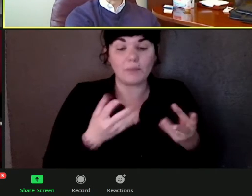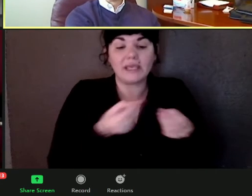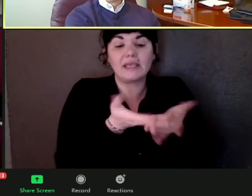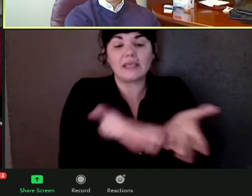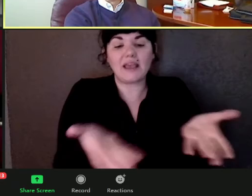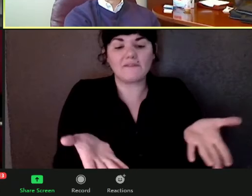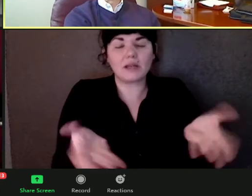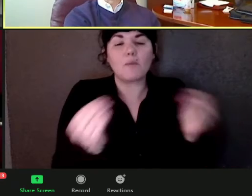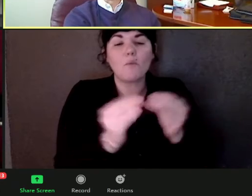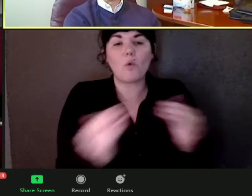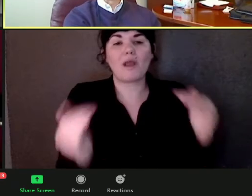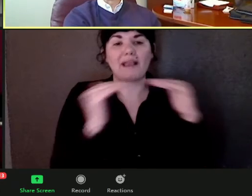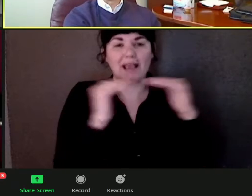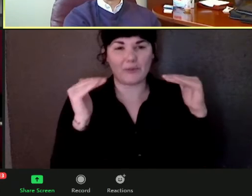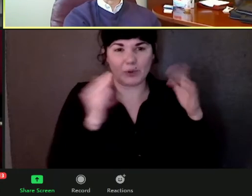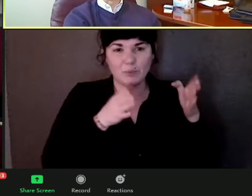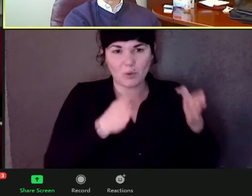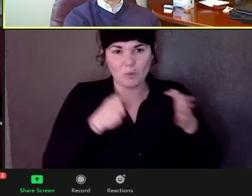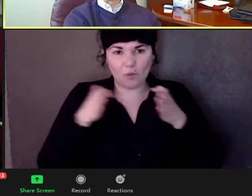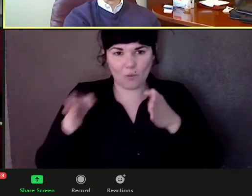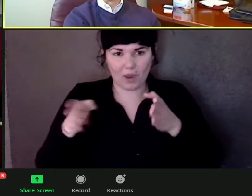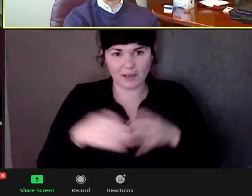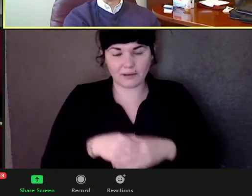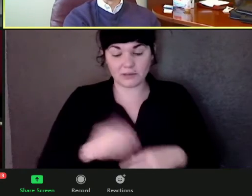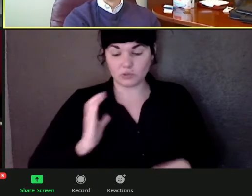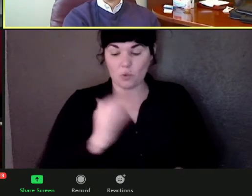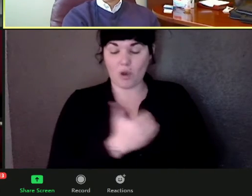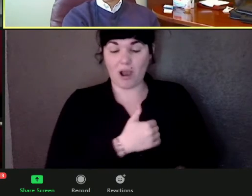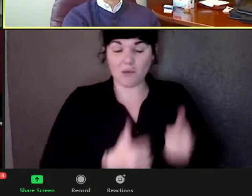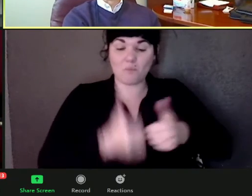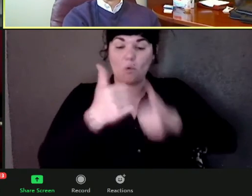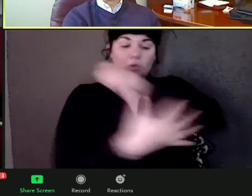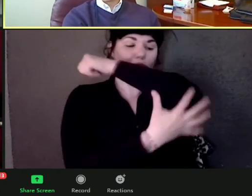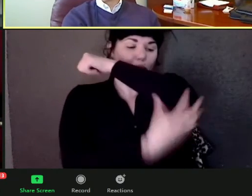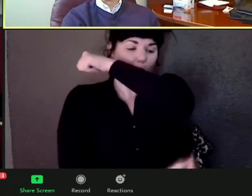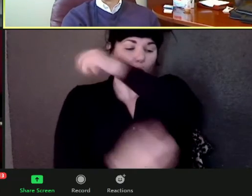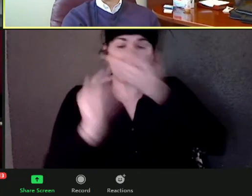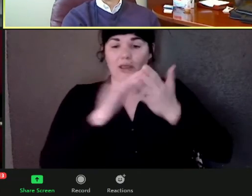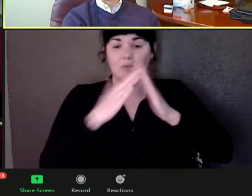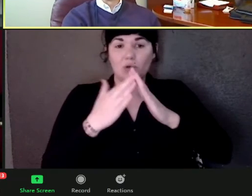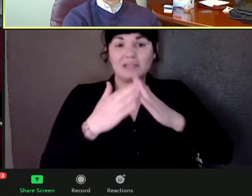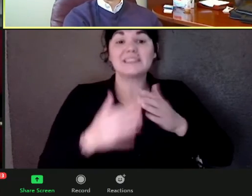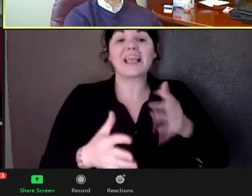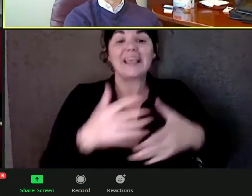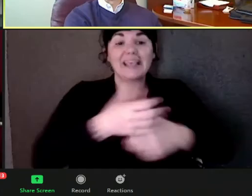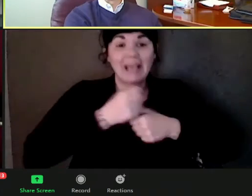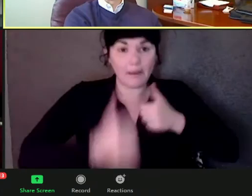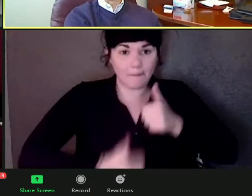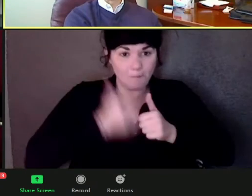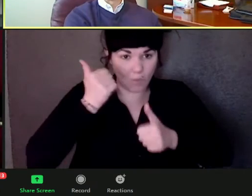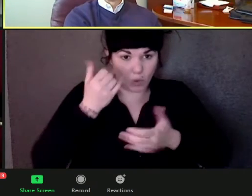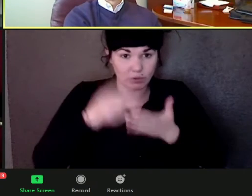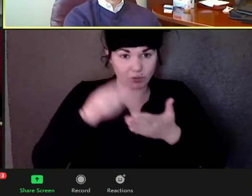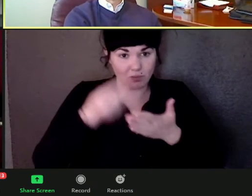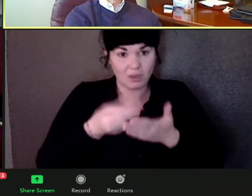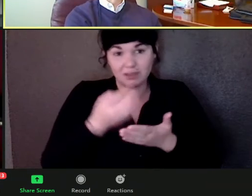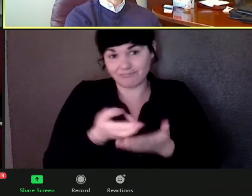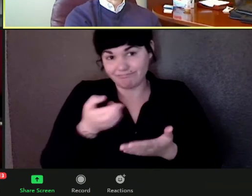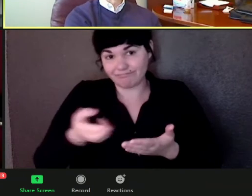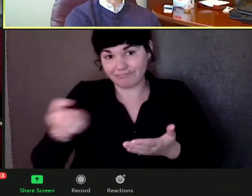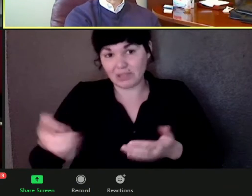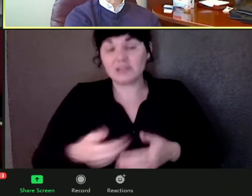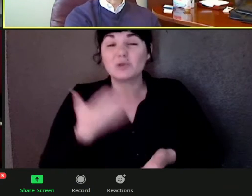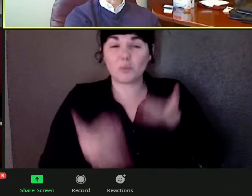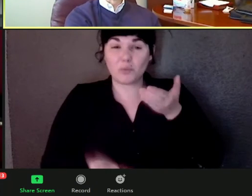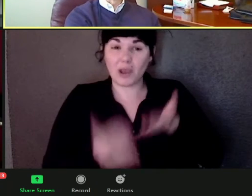communities are seeing the largest amount of resources coming in. And so they're probably going to be doing more work with facilities than maybe a